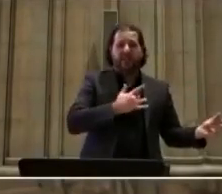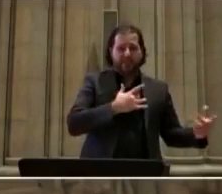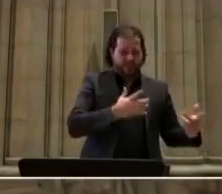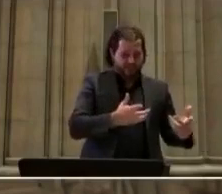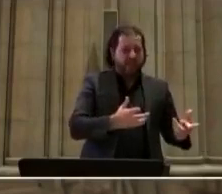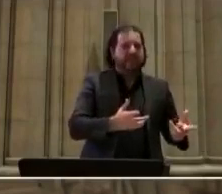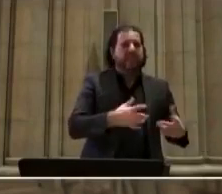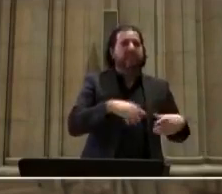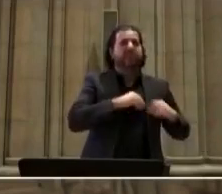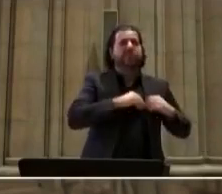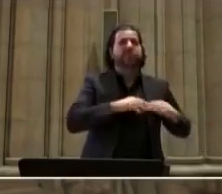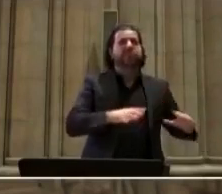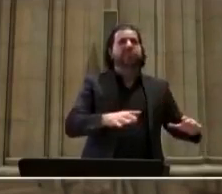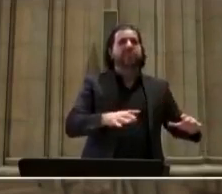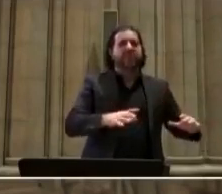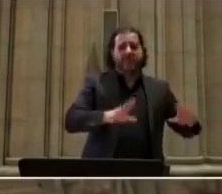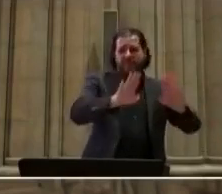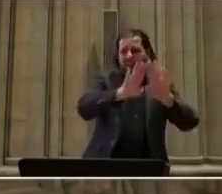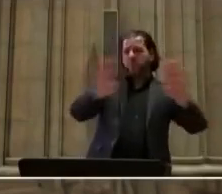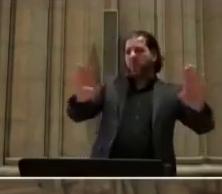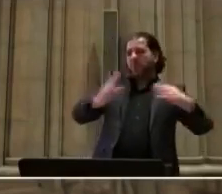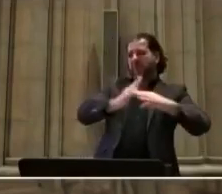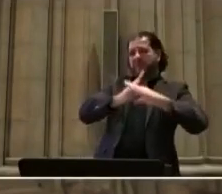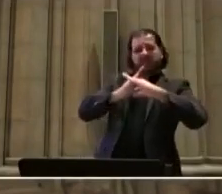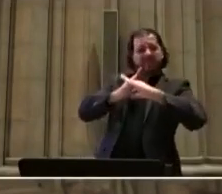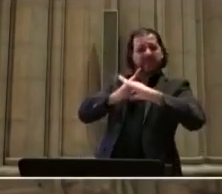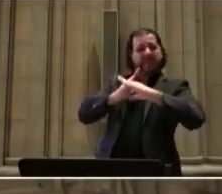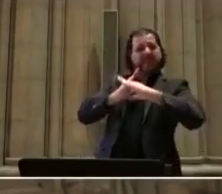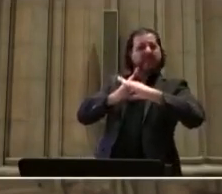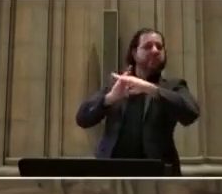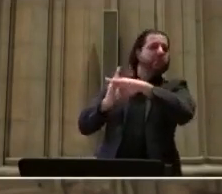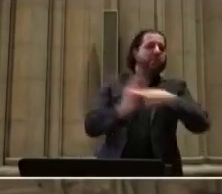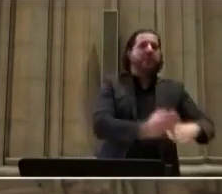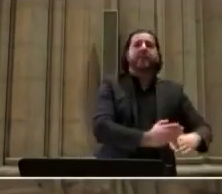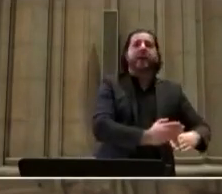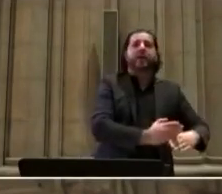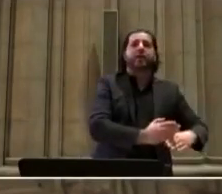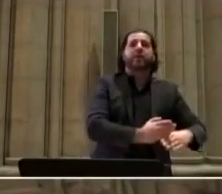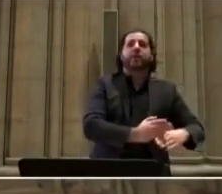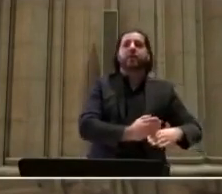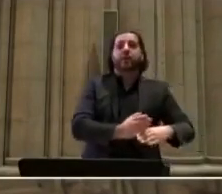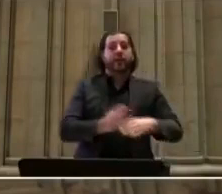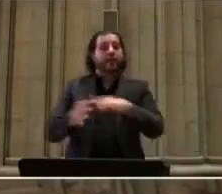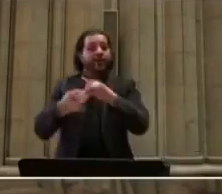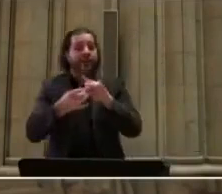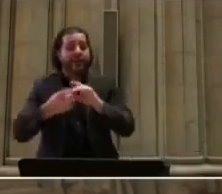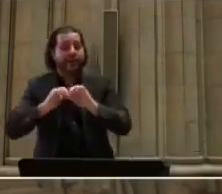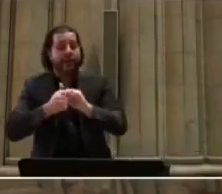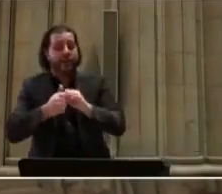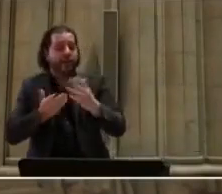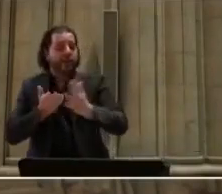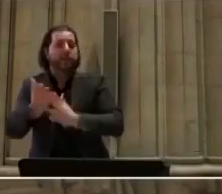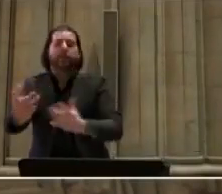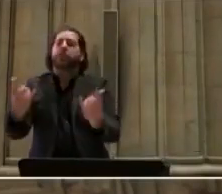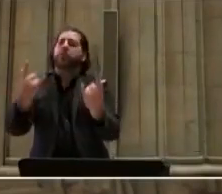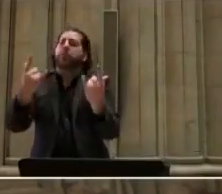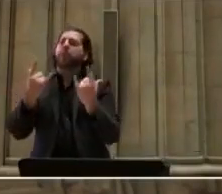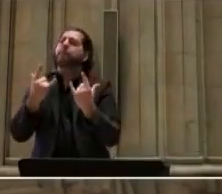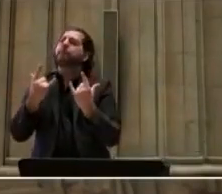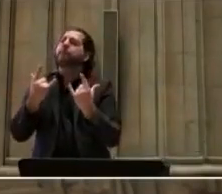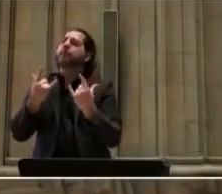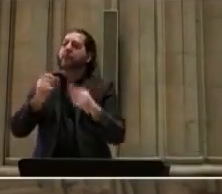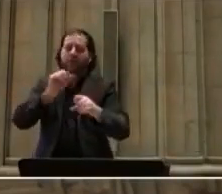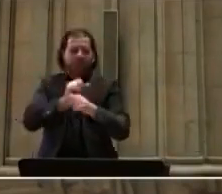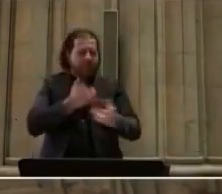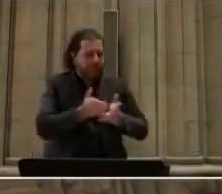Break down the walls that separate us. Unite us in bonds of love. And work through our